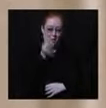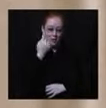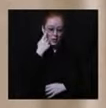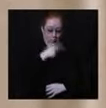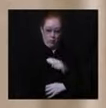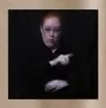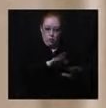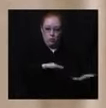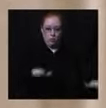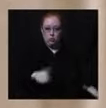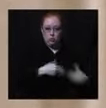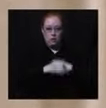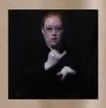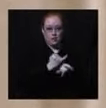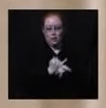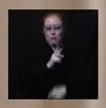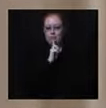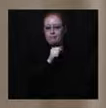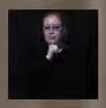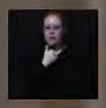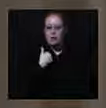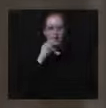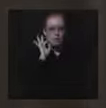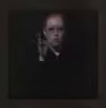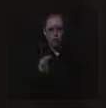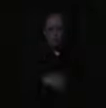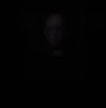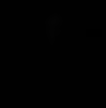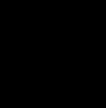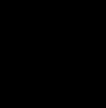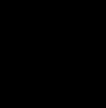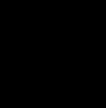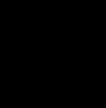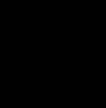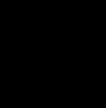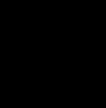children or for those who are in these institutions.